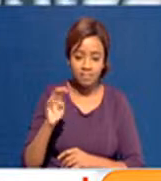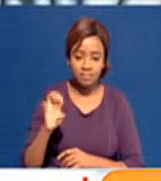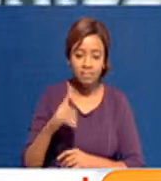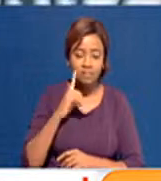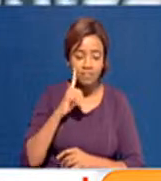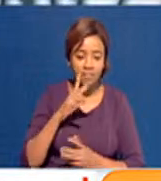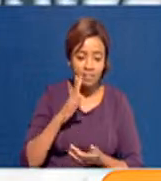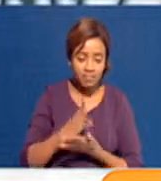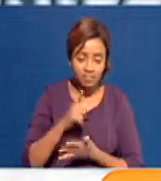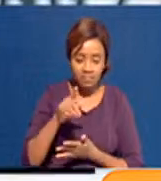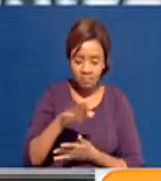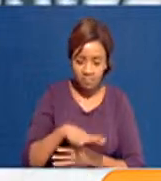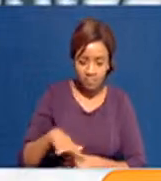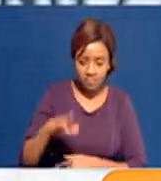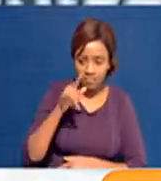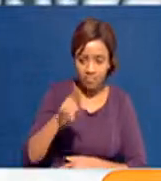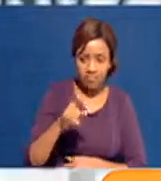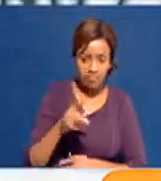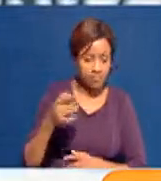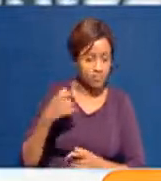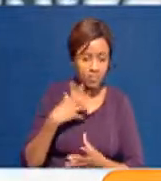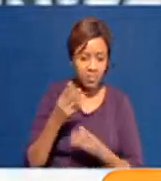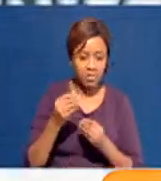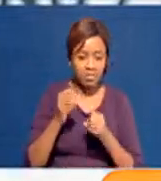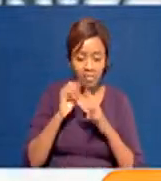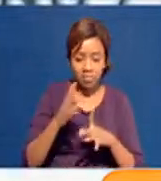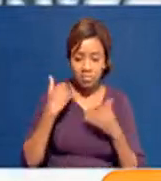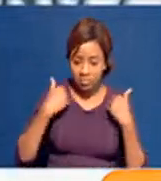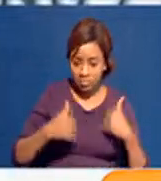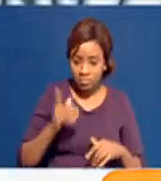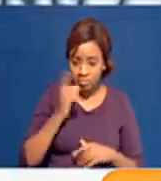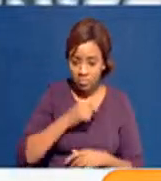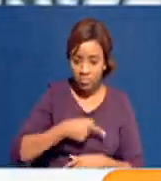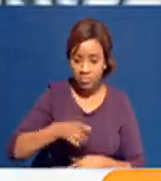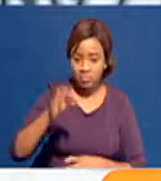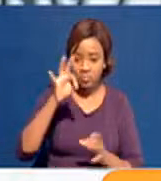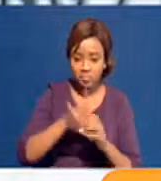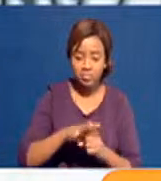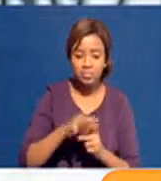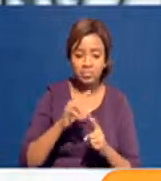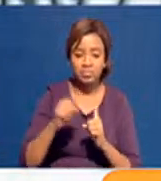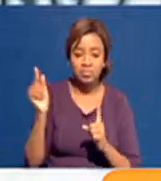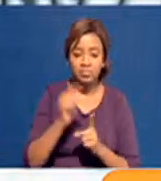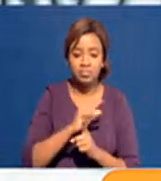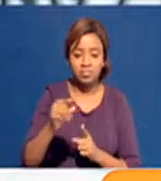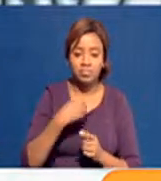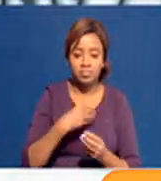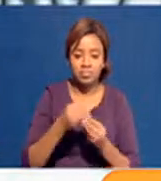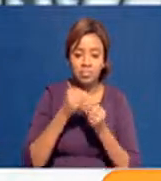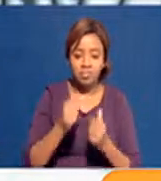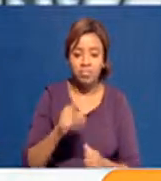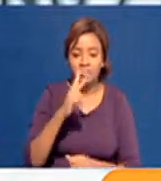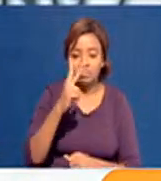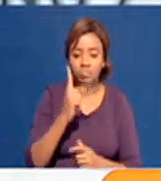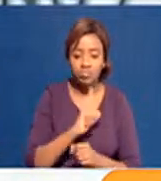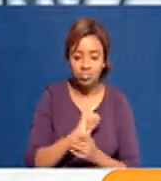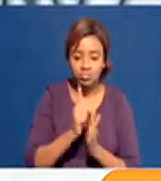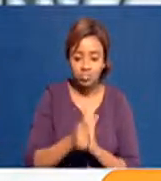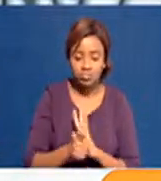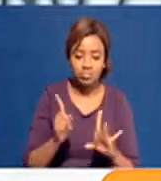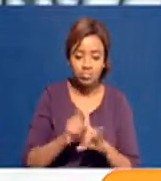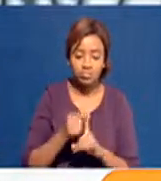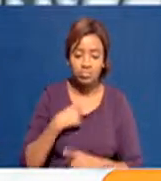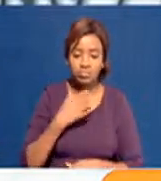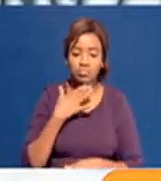slow. I have voted. I've taken less than 2 minutes to complete the exercise, and therefore I want